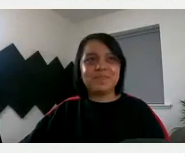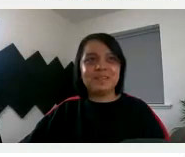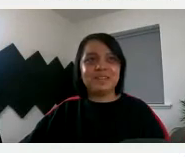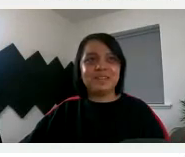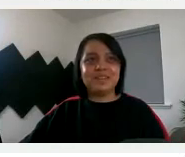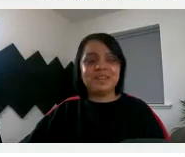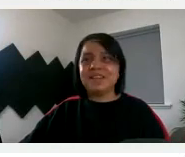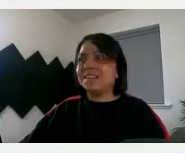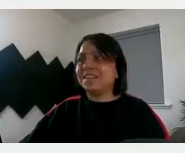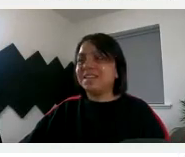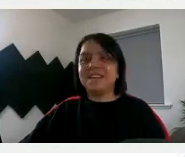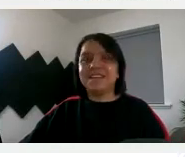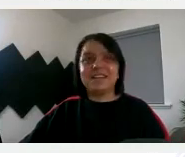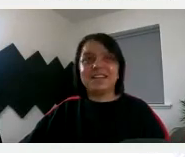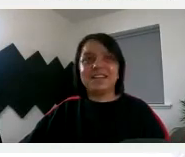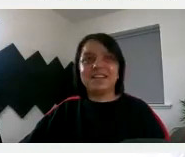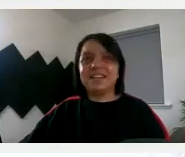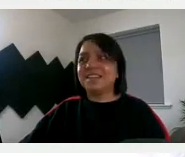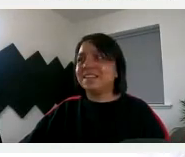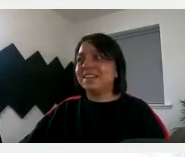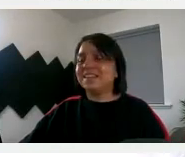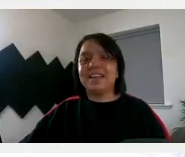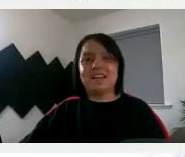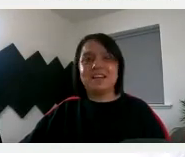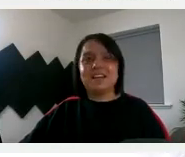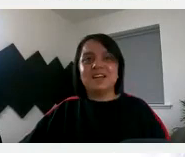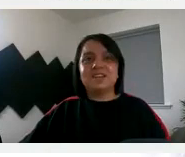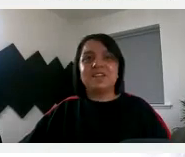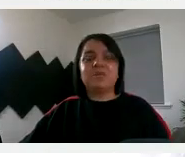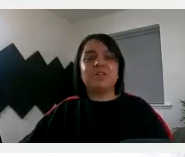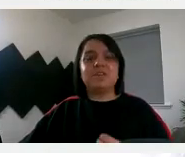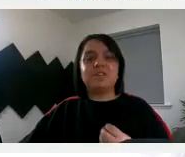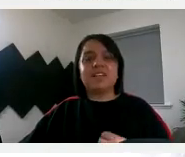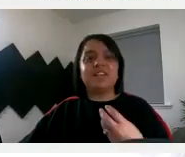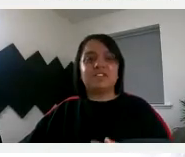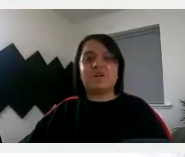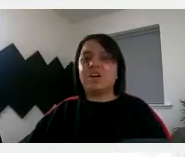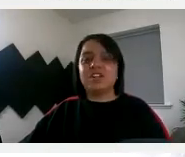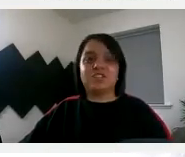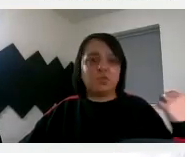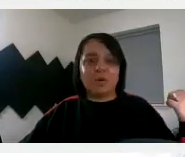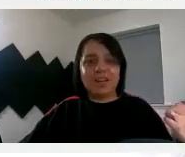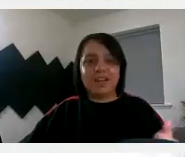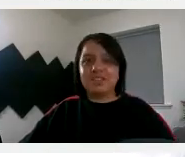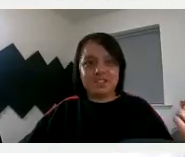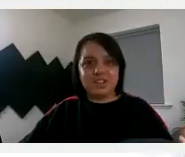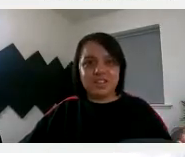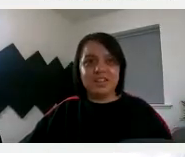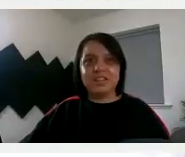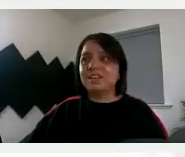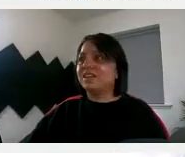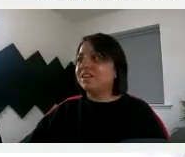I think it is. I don't hear Americans say that. Yeah. So that's when you're saying it to someone, oh, he's such a wanker, he's such a